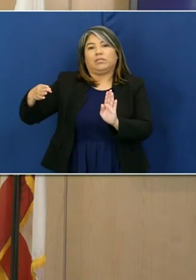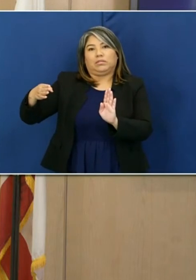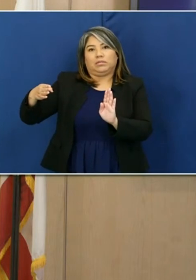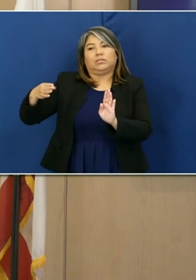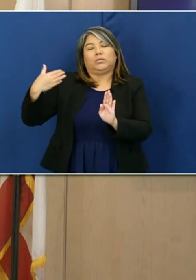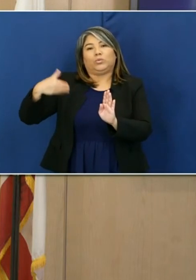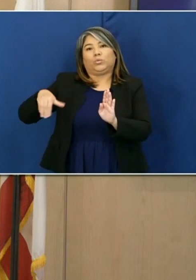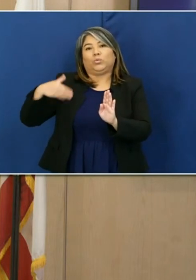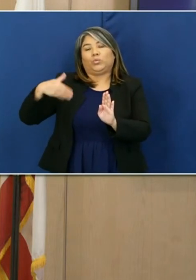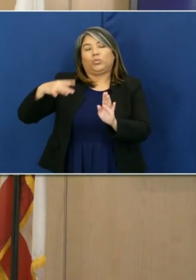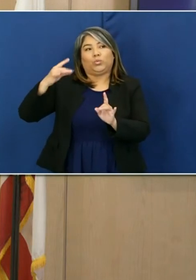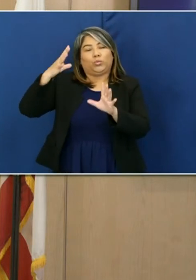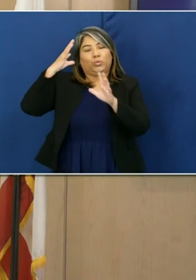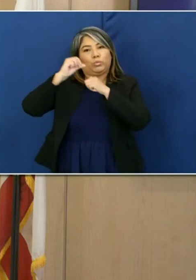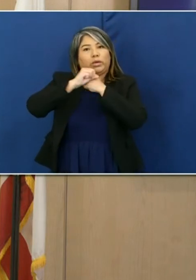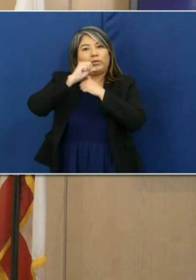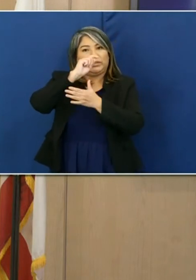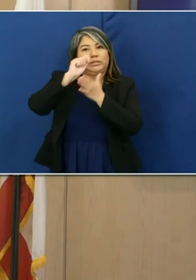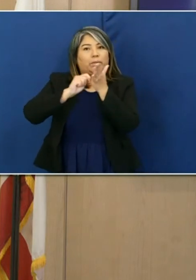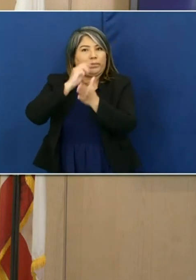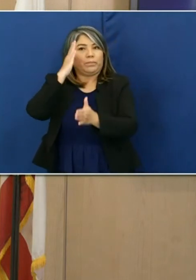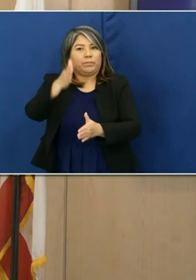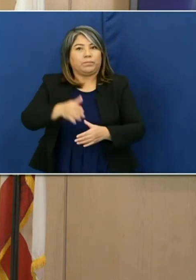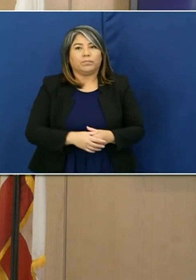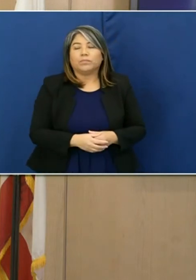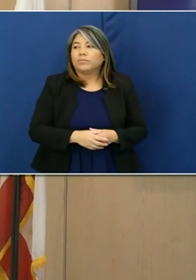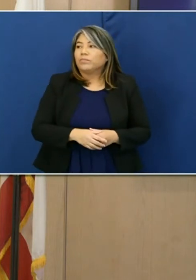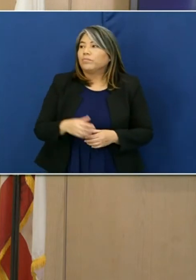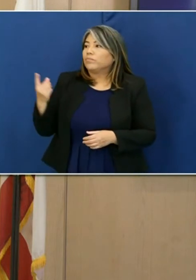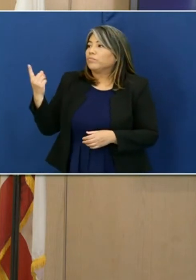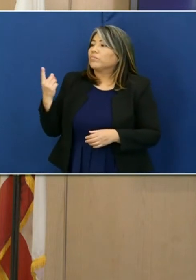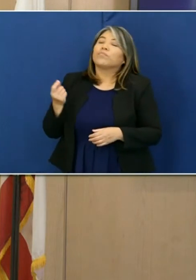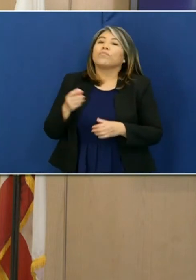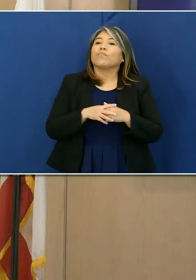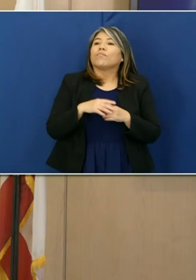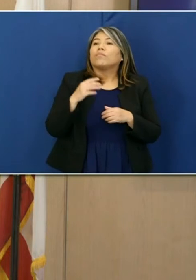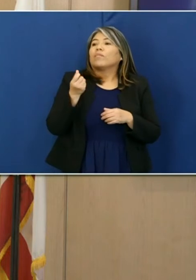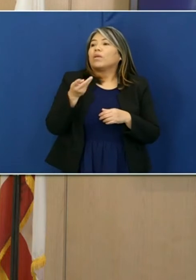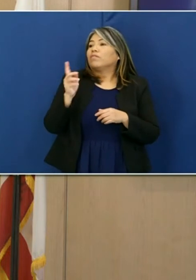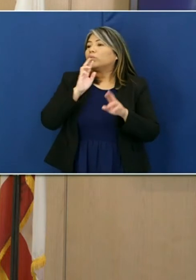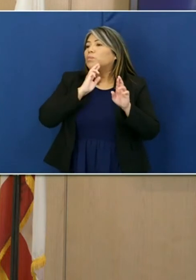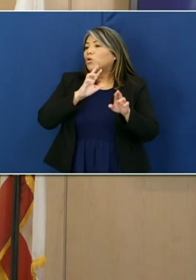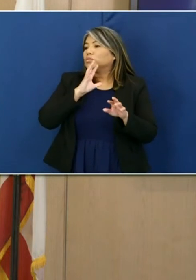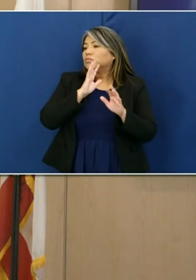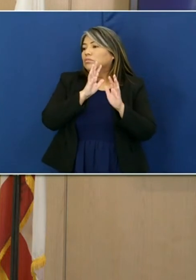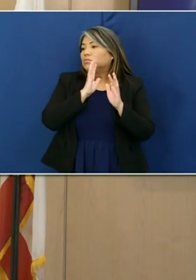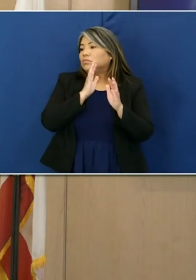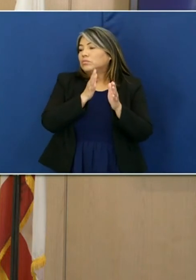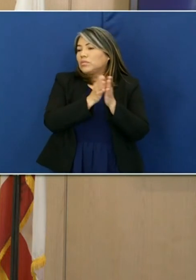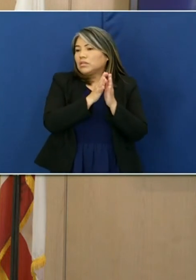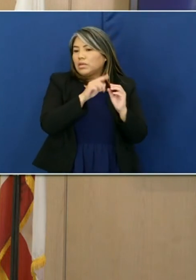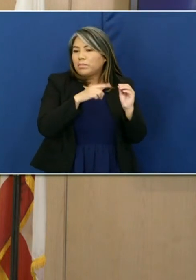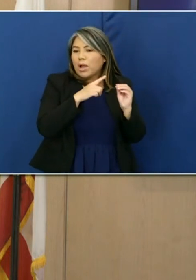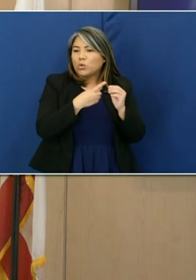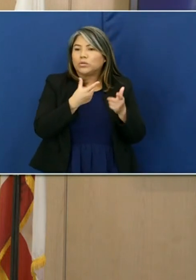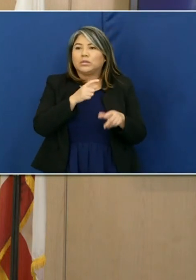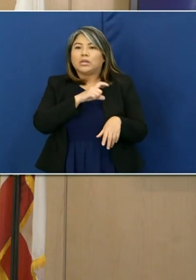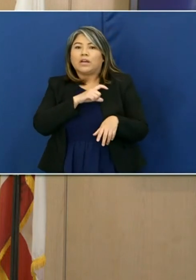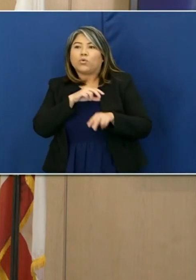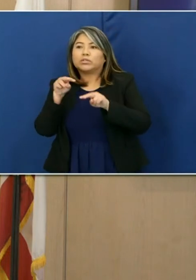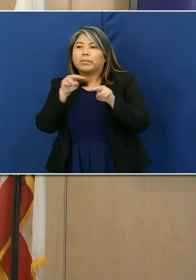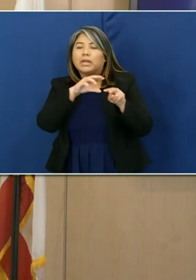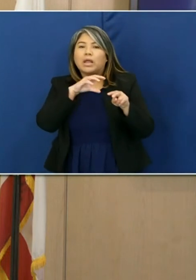most perilous time. And Supervisor Fletcher, several reporters have asked about enforcement and preparation for New Year's Eve